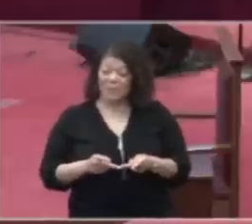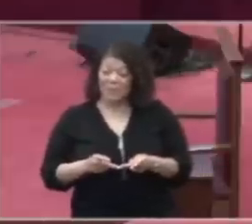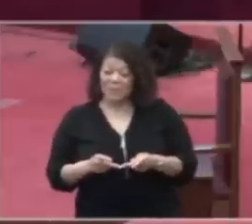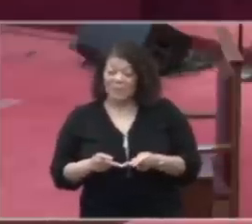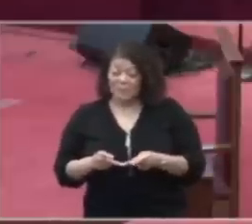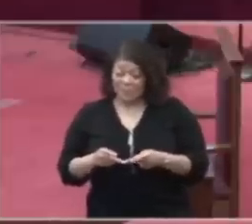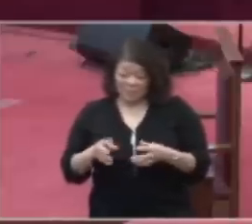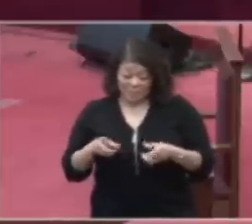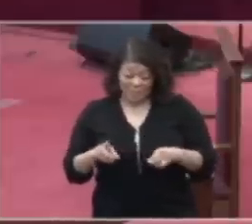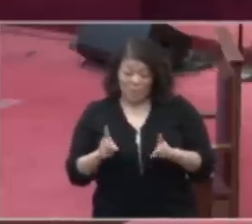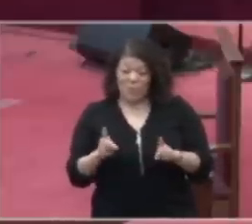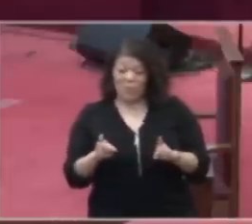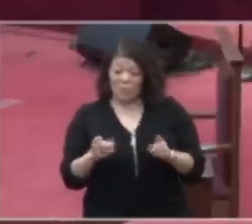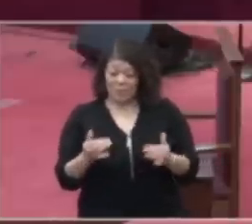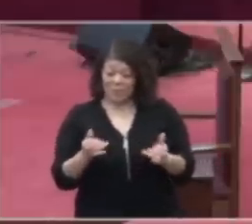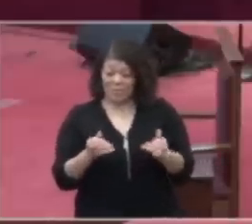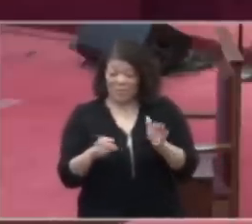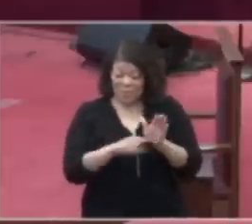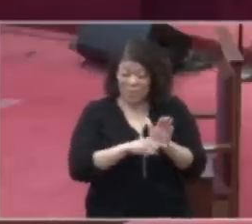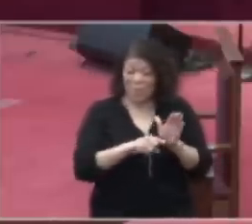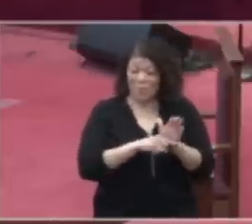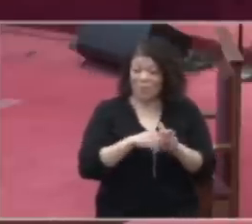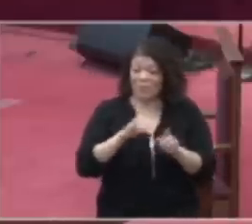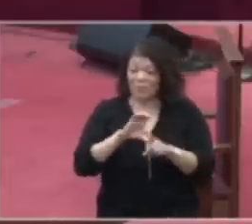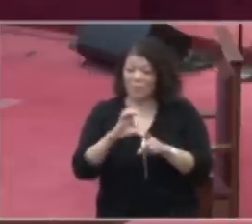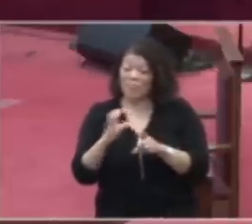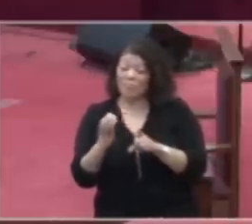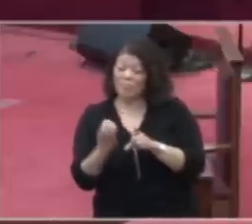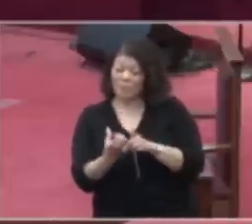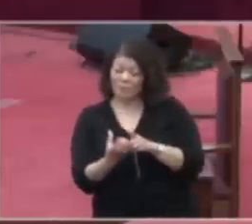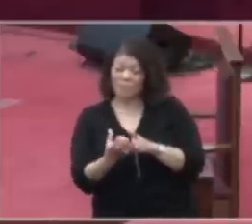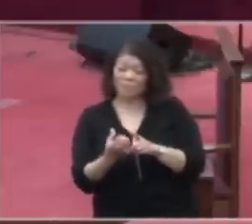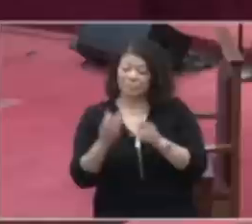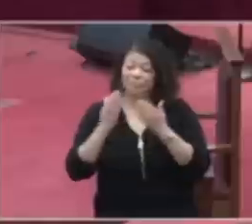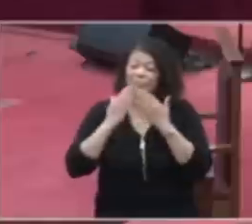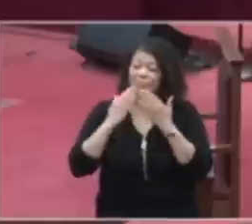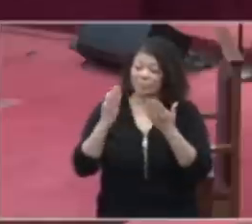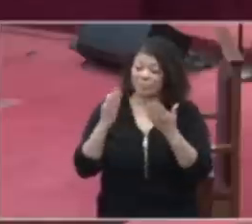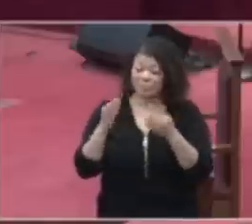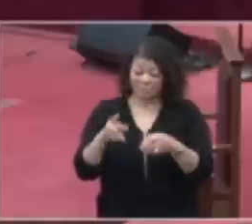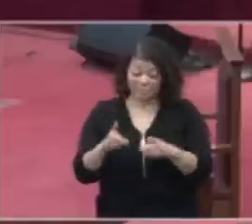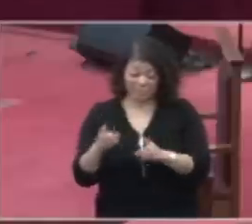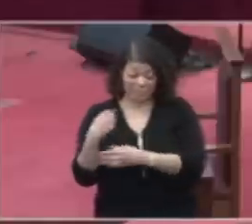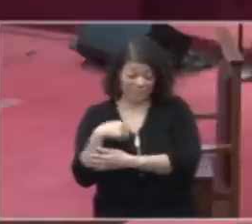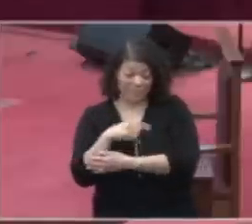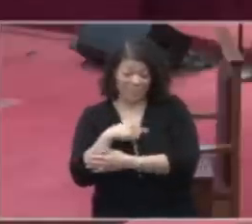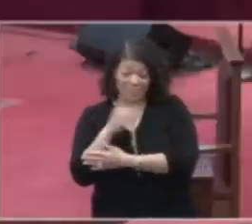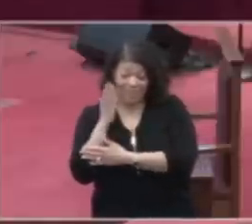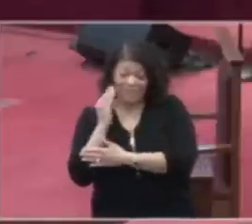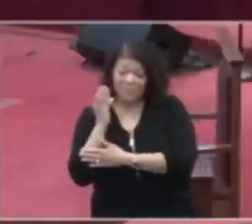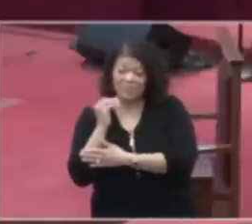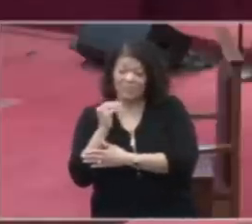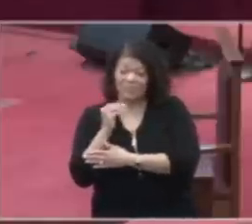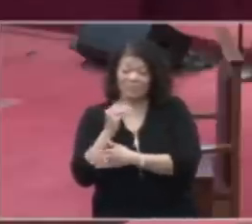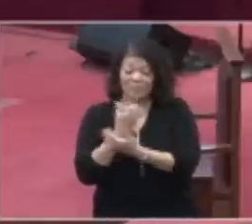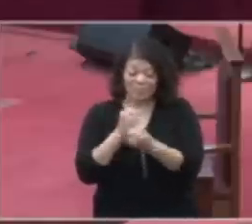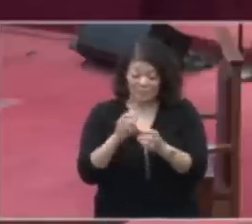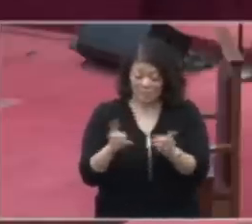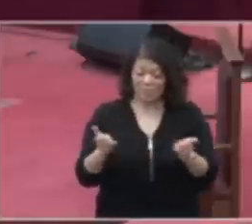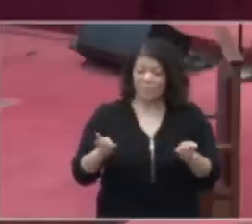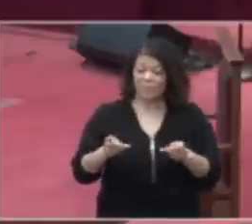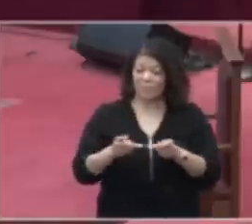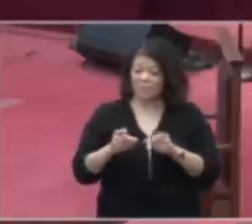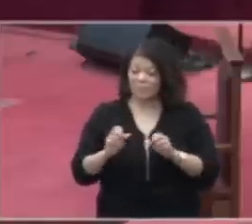toxic and vitriolic culture. And thank you that while we're in this safe space, we can feel